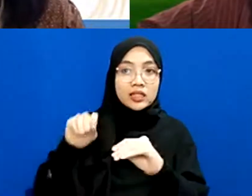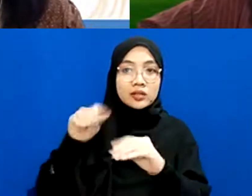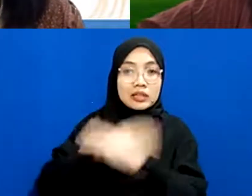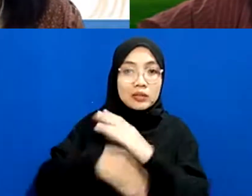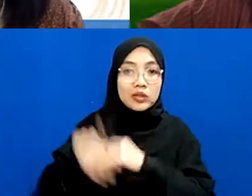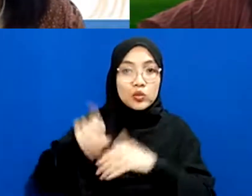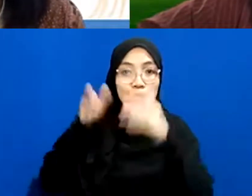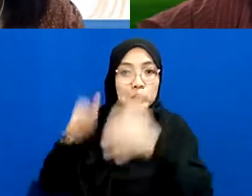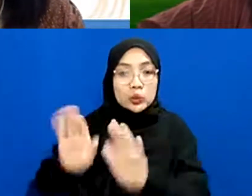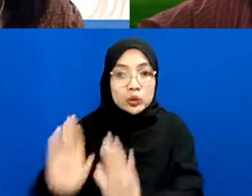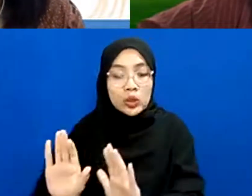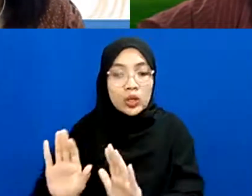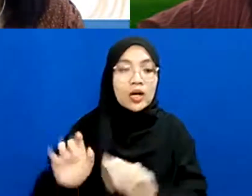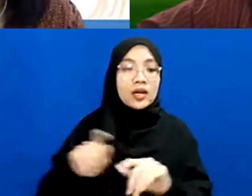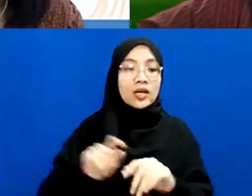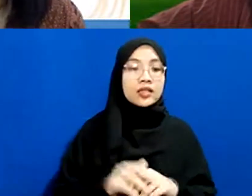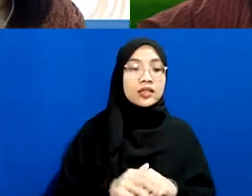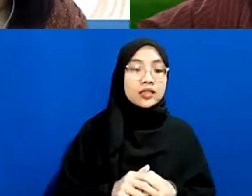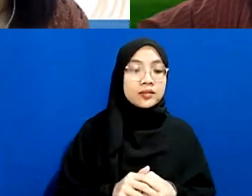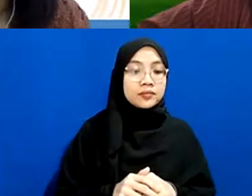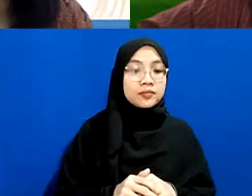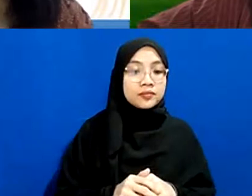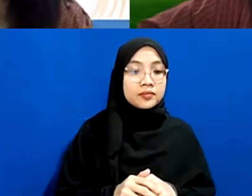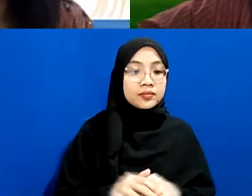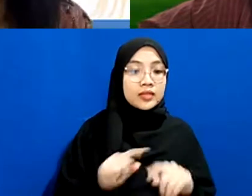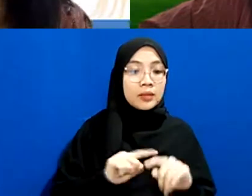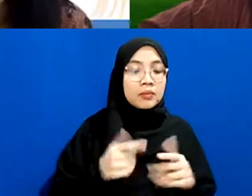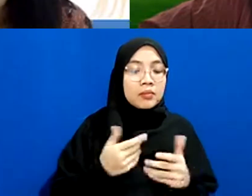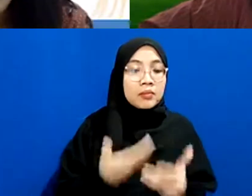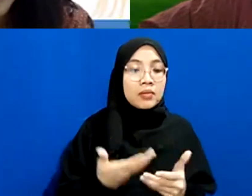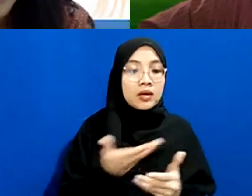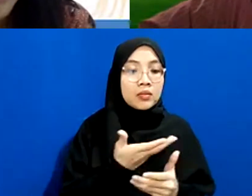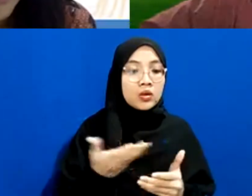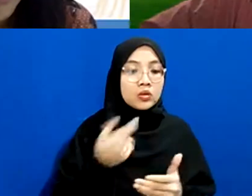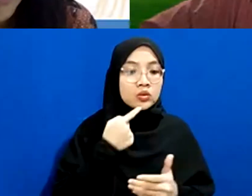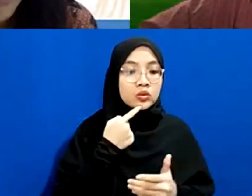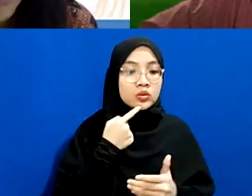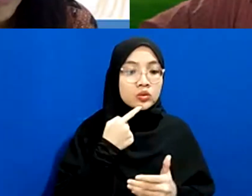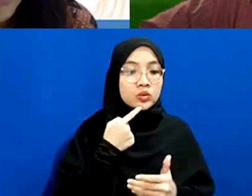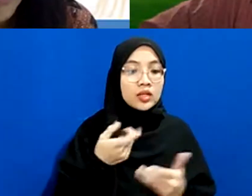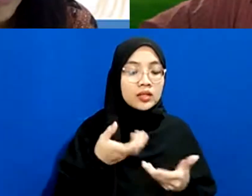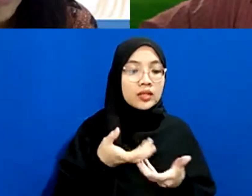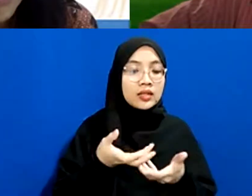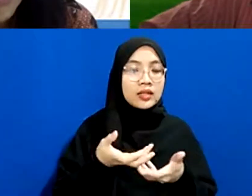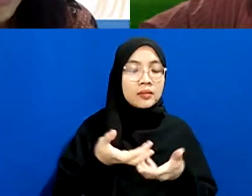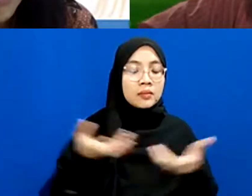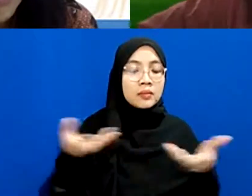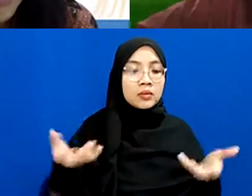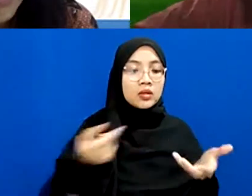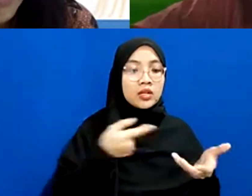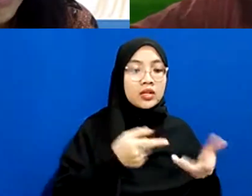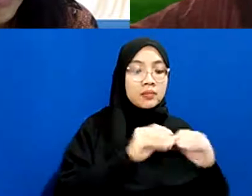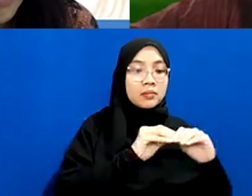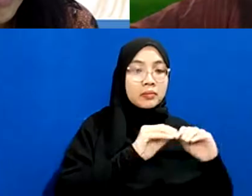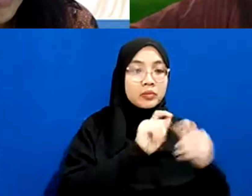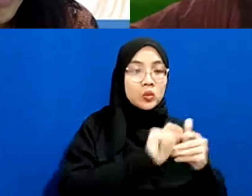on segregated education students, teachers, and such. Ms. Elgo had supplied